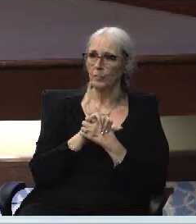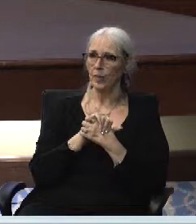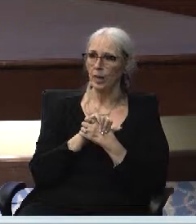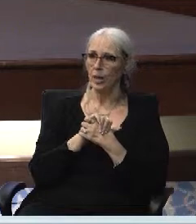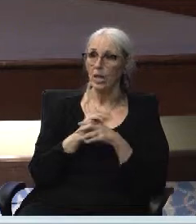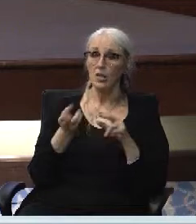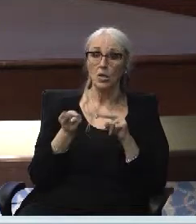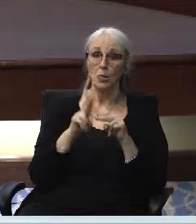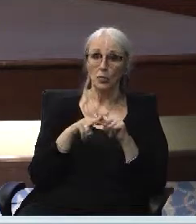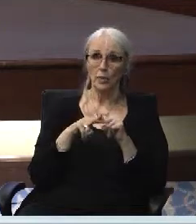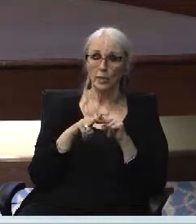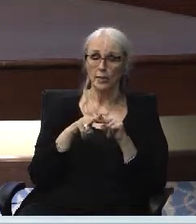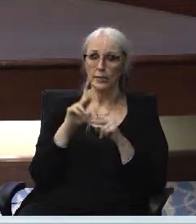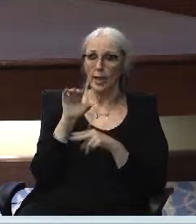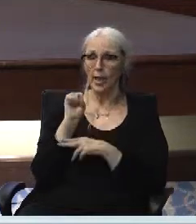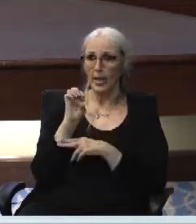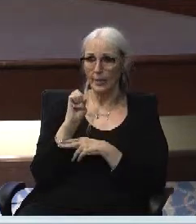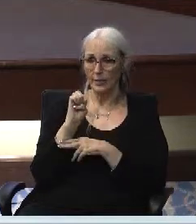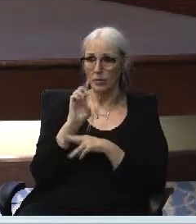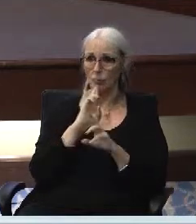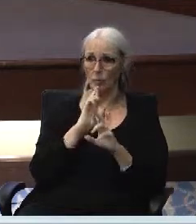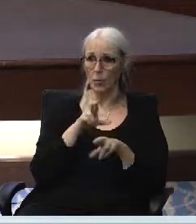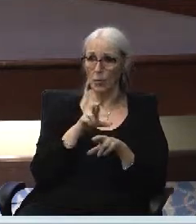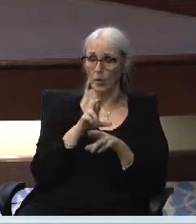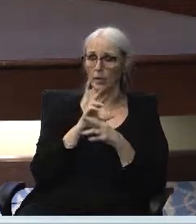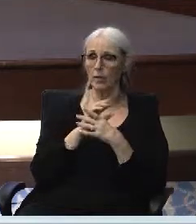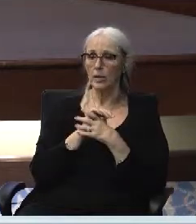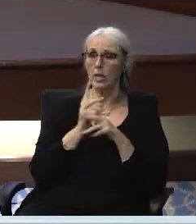The increase in the case of